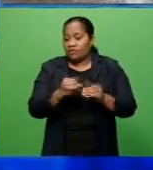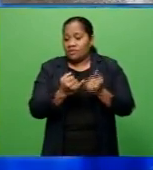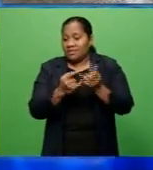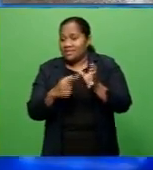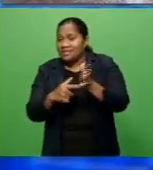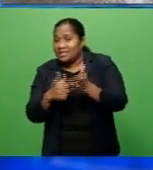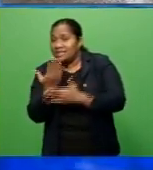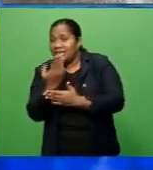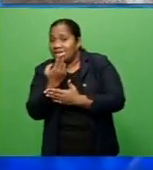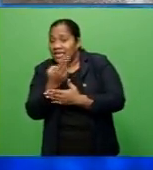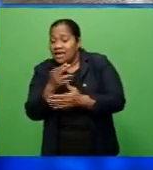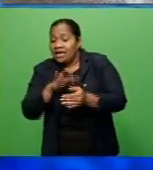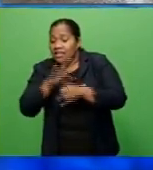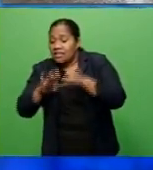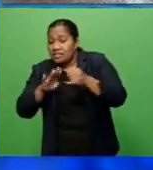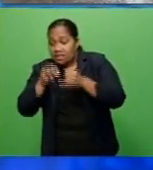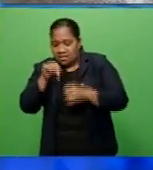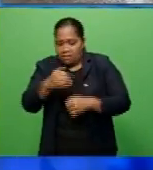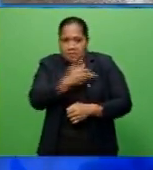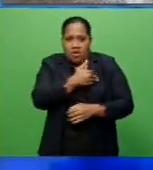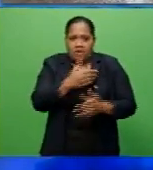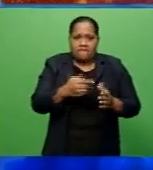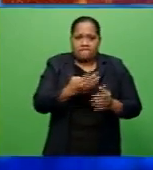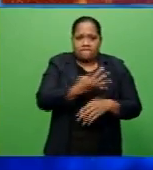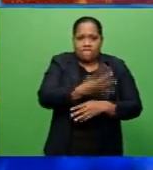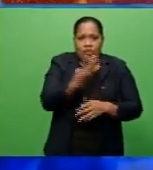was revised after change in the weather.